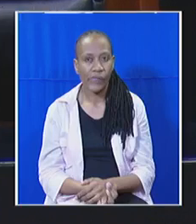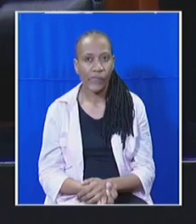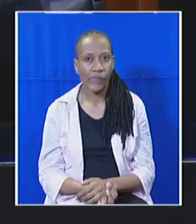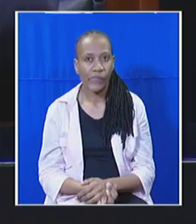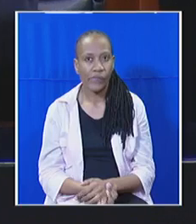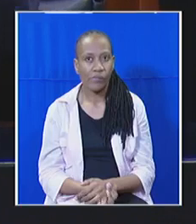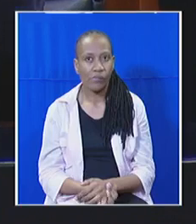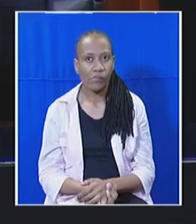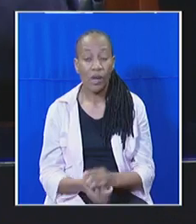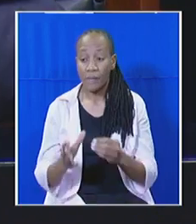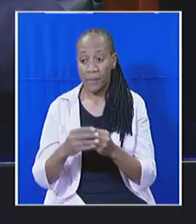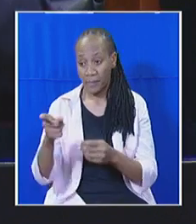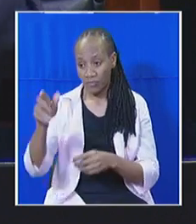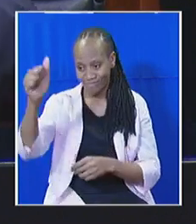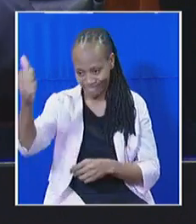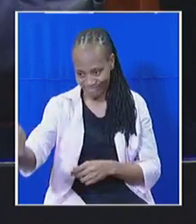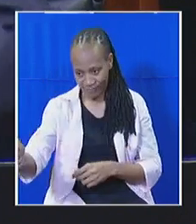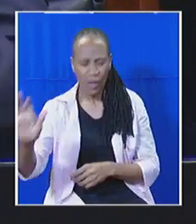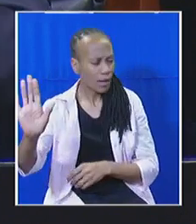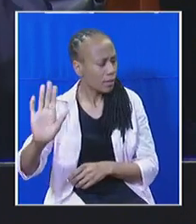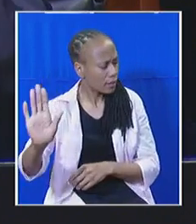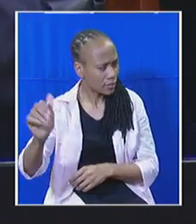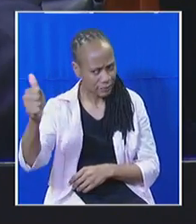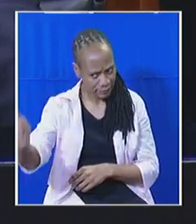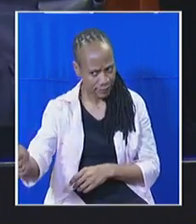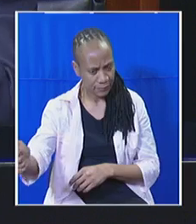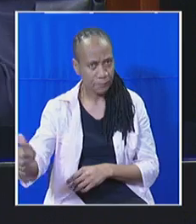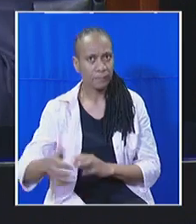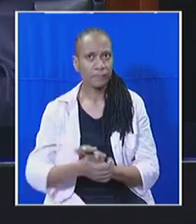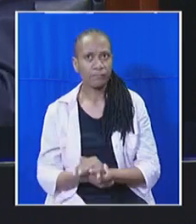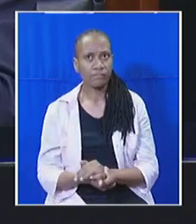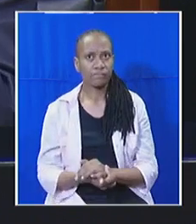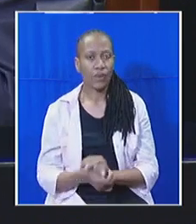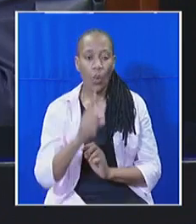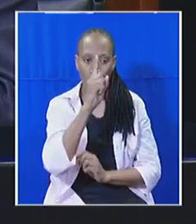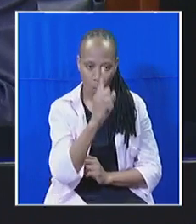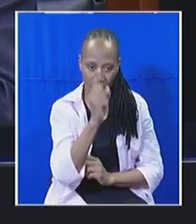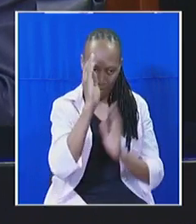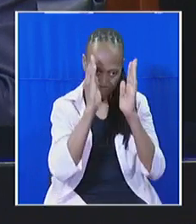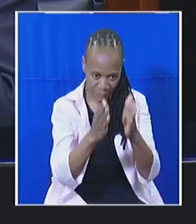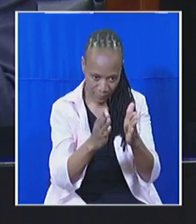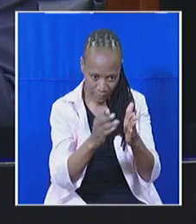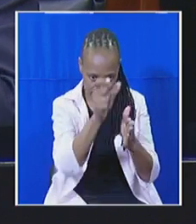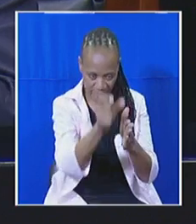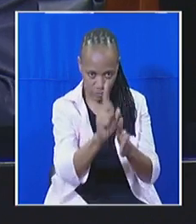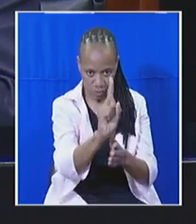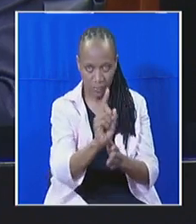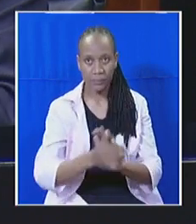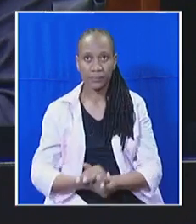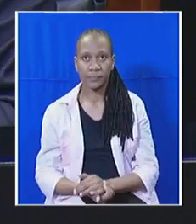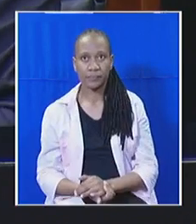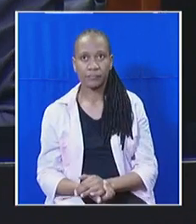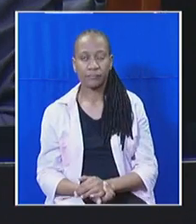No, take your seat, honourable member, you'll get your chance. No, take your seat first. Honourable, One person at a time. Honourable Deputy